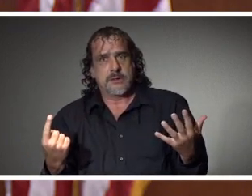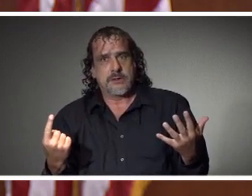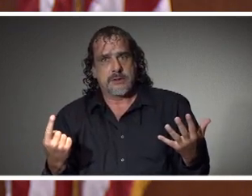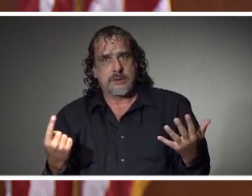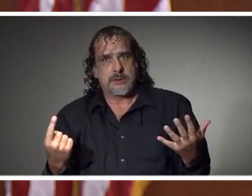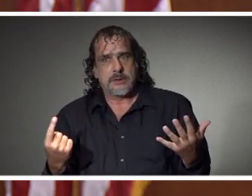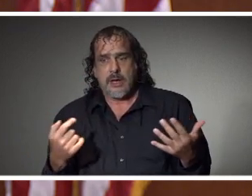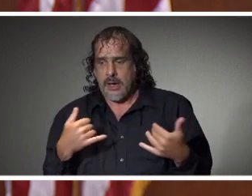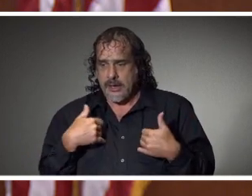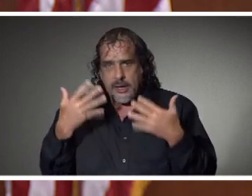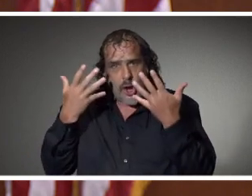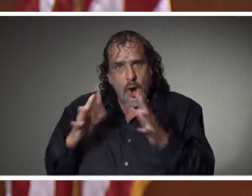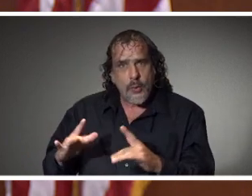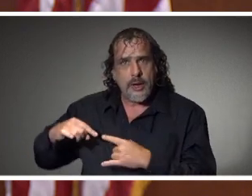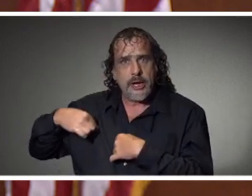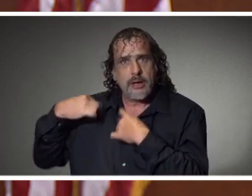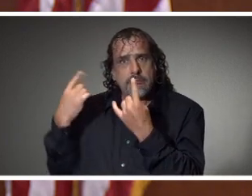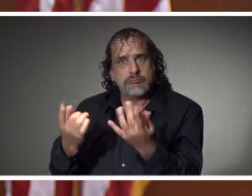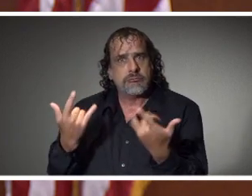it already is.